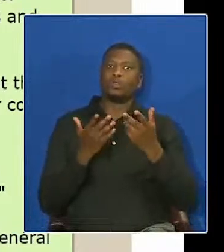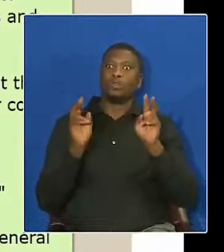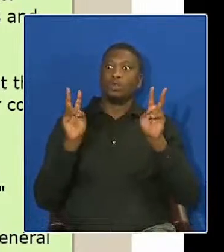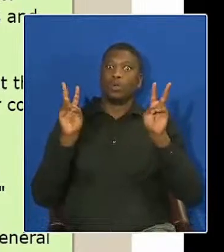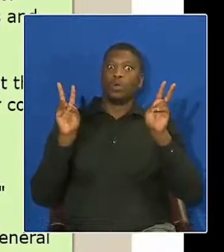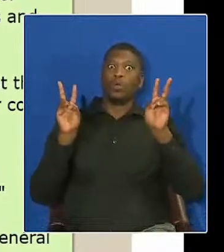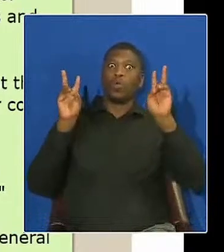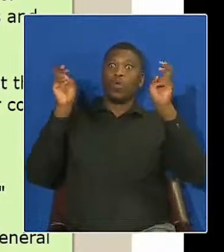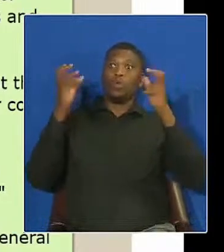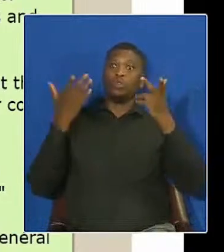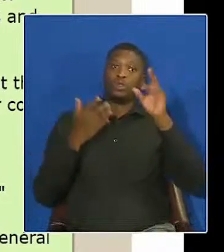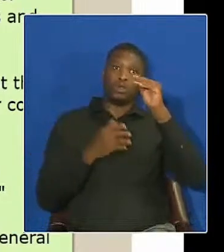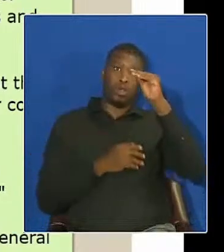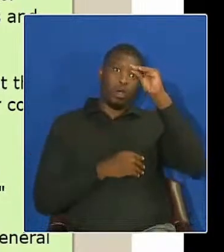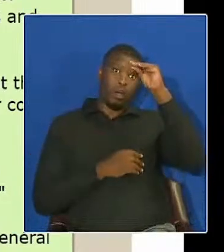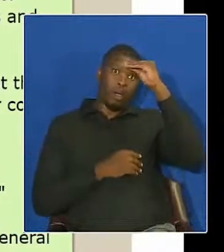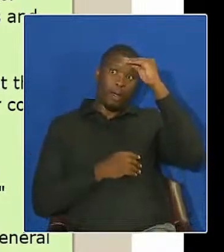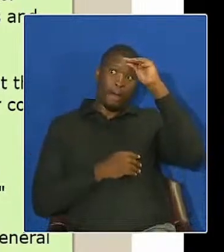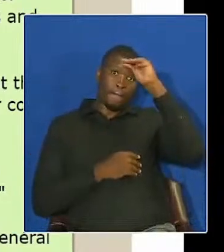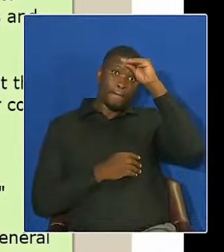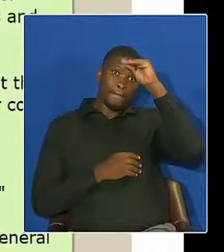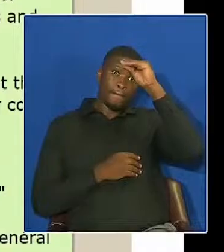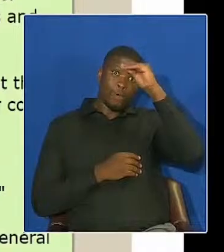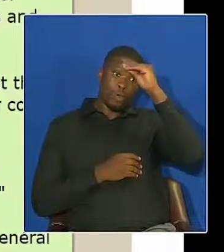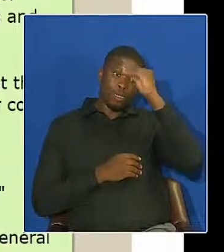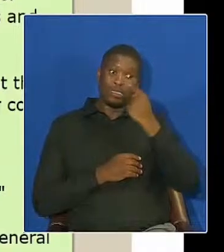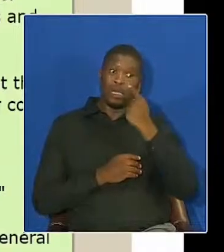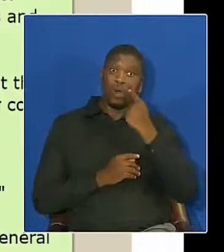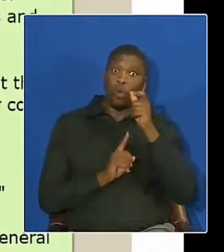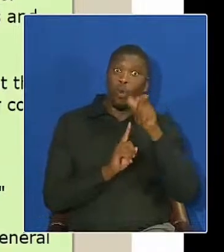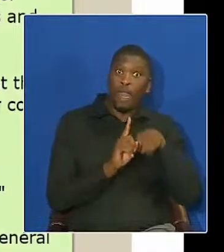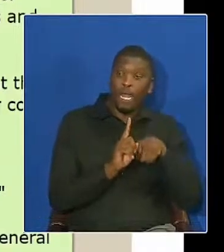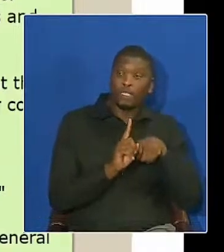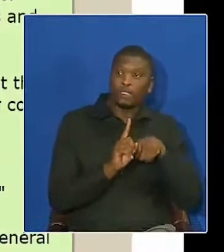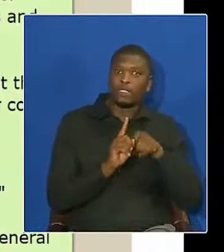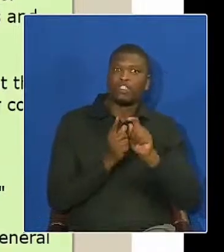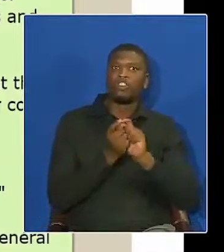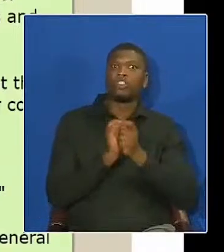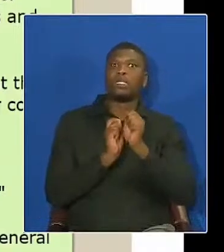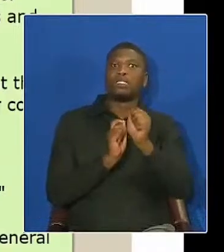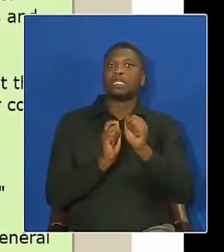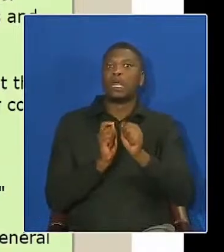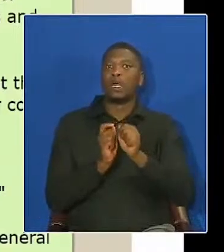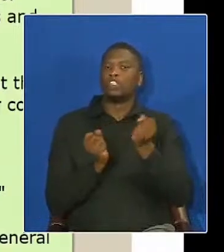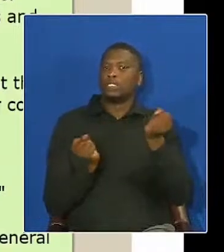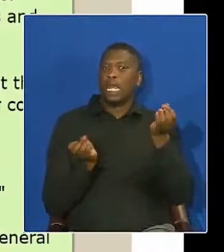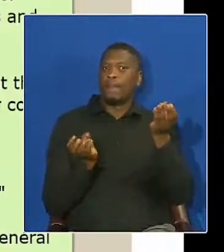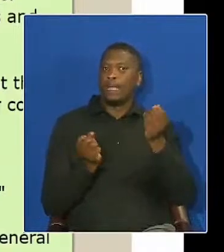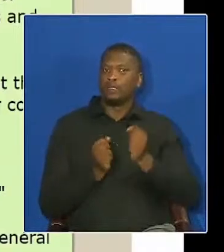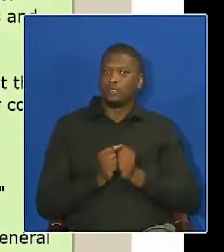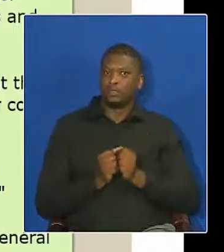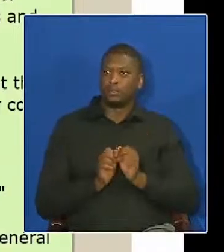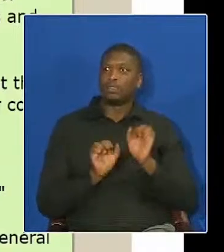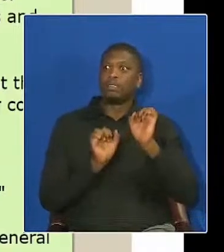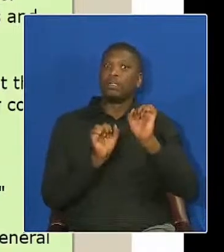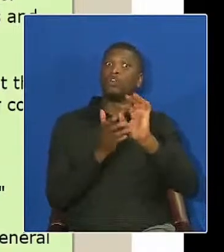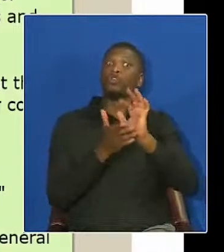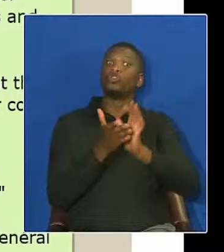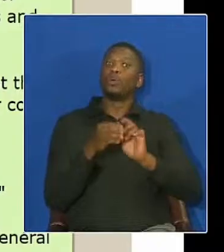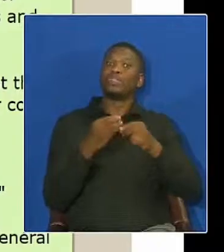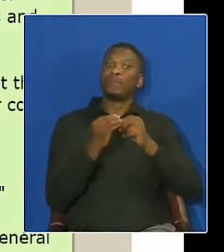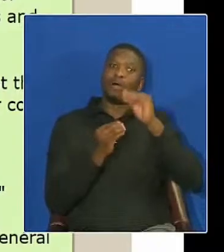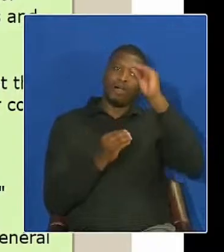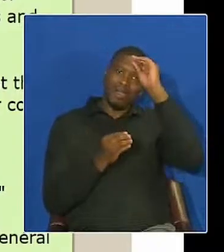news. Police witnesses changed their statements. The story is about the